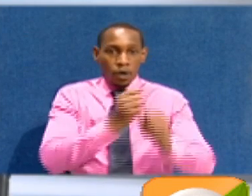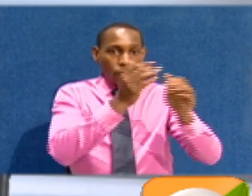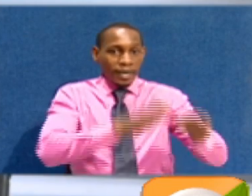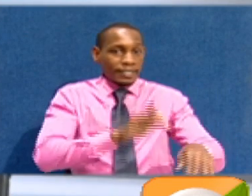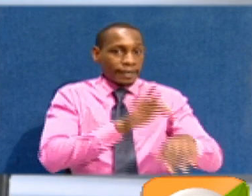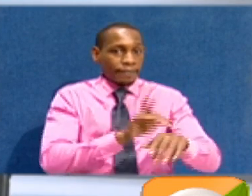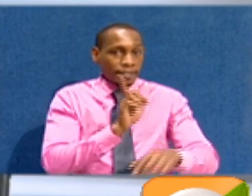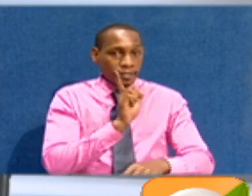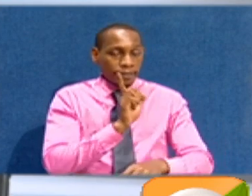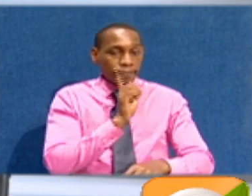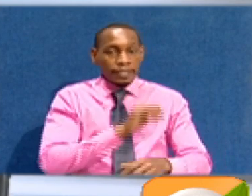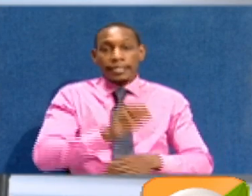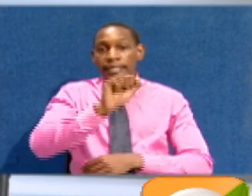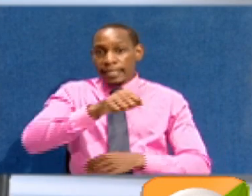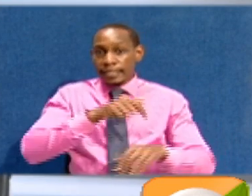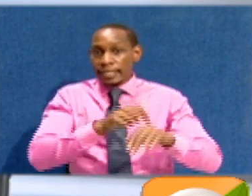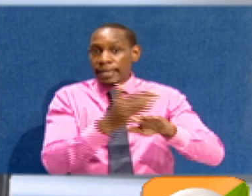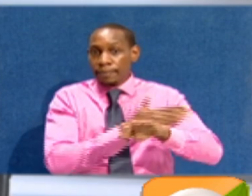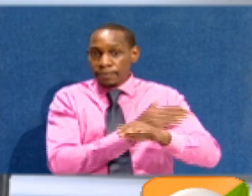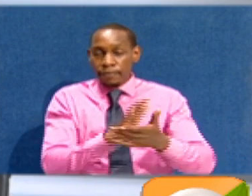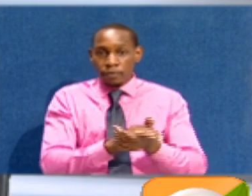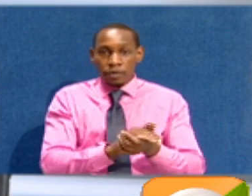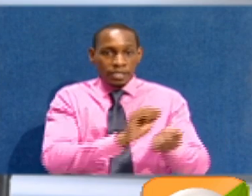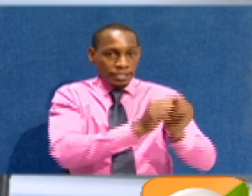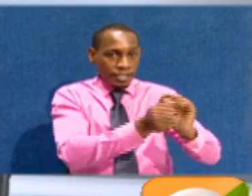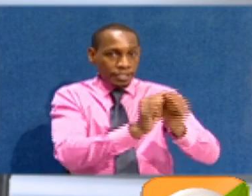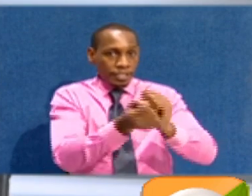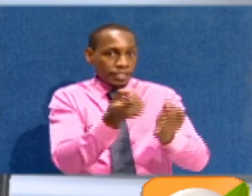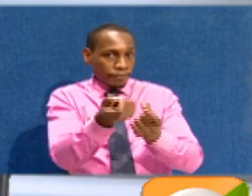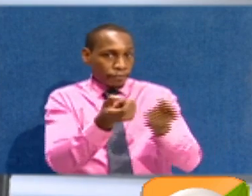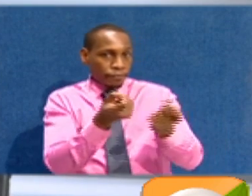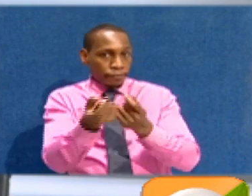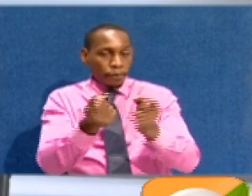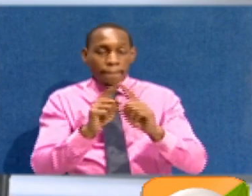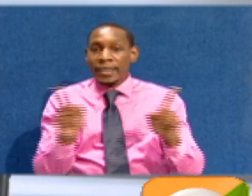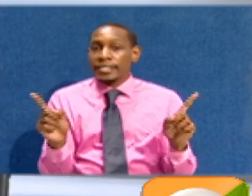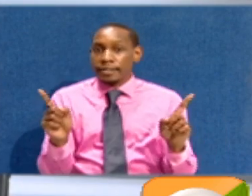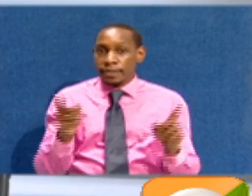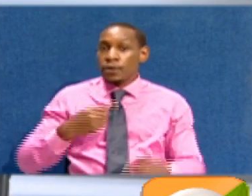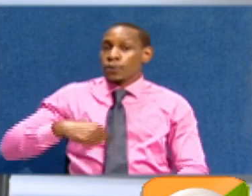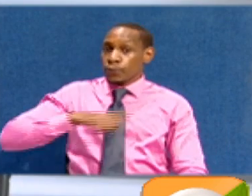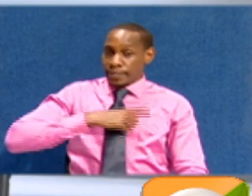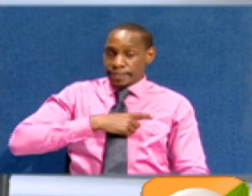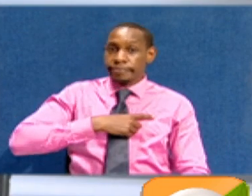affected? Yes, initially we did also some bit of adjustment, but